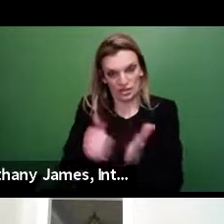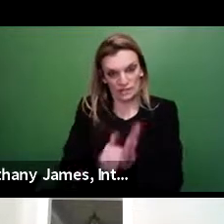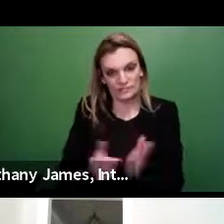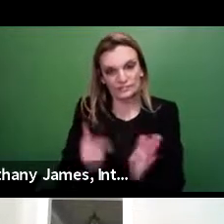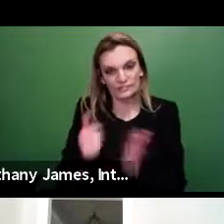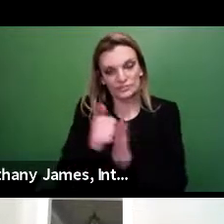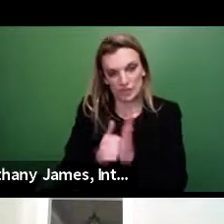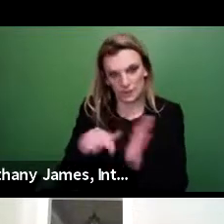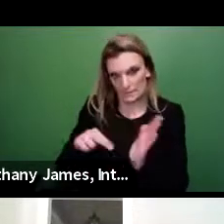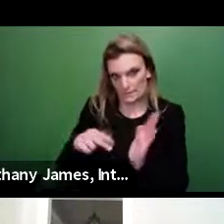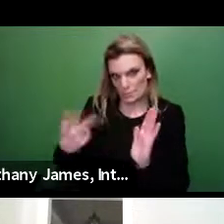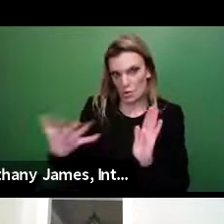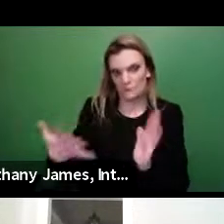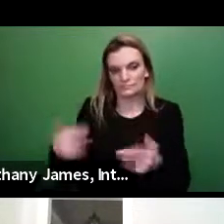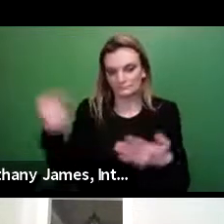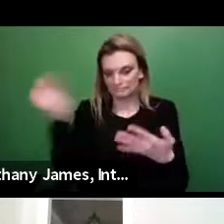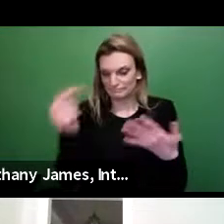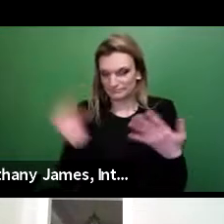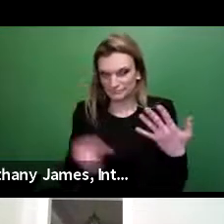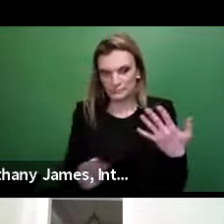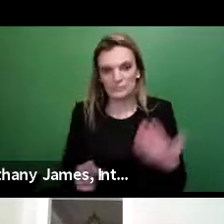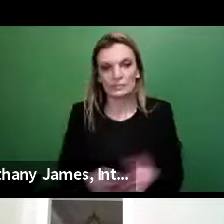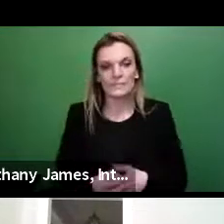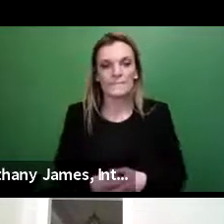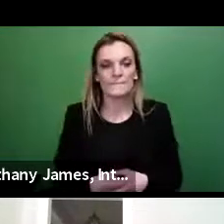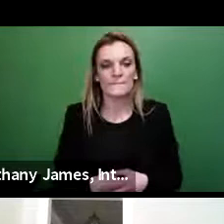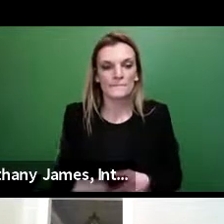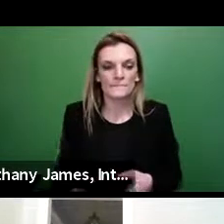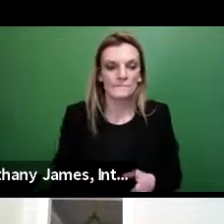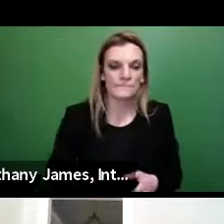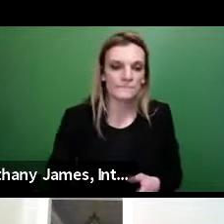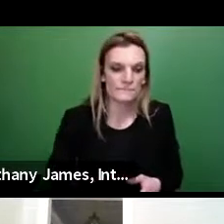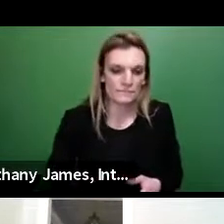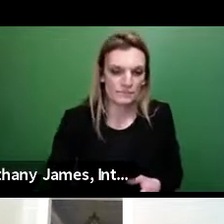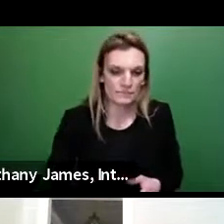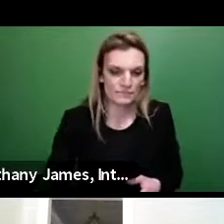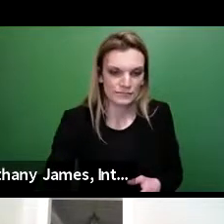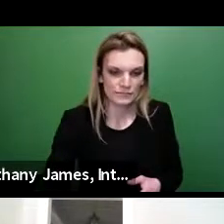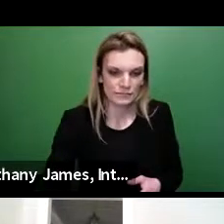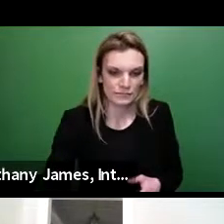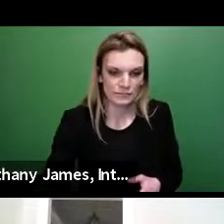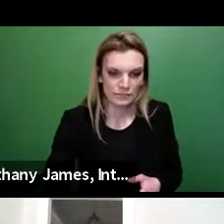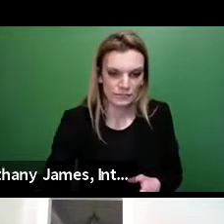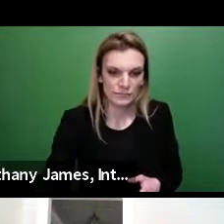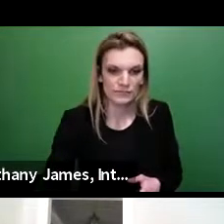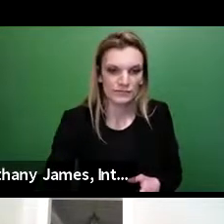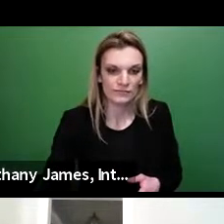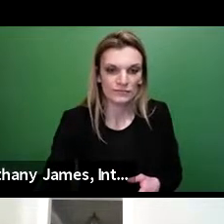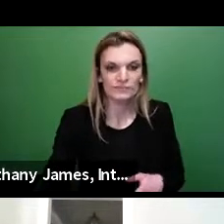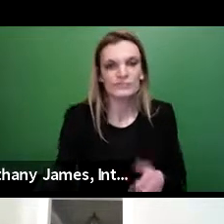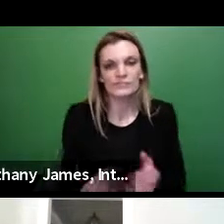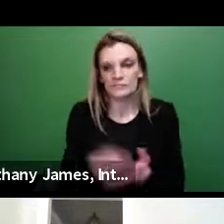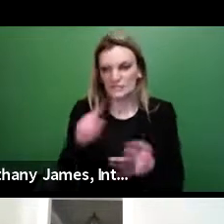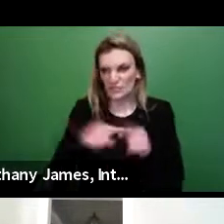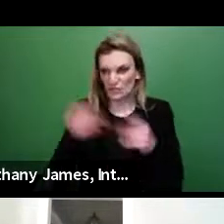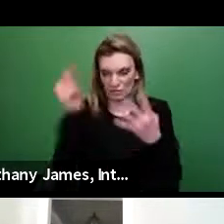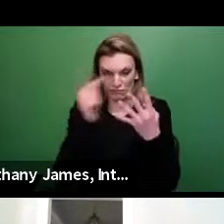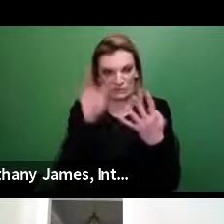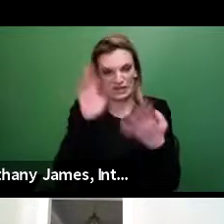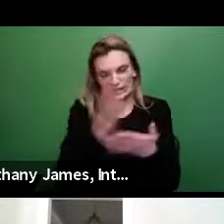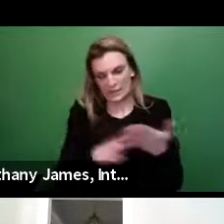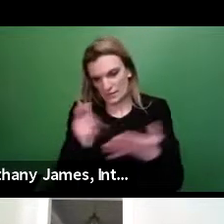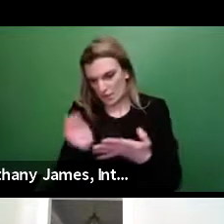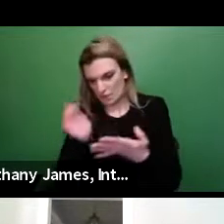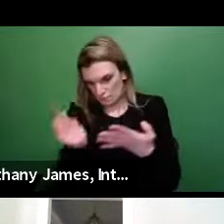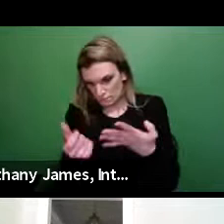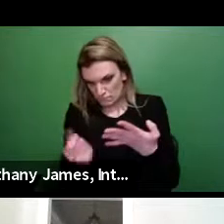The following items from the agenda have been identified as those that may not require commission discussion prior to being adopted or received. Items may be removed from the consent